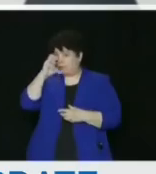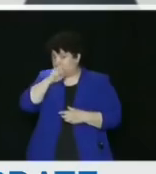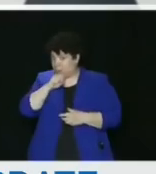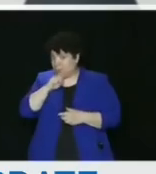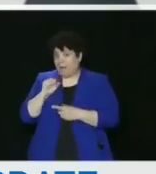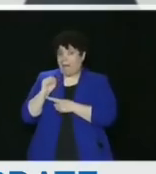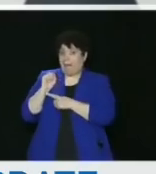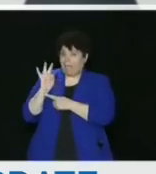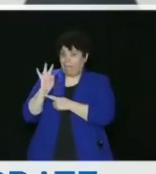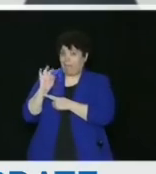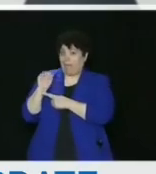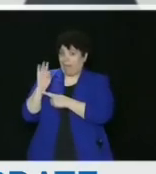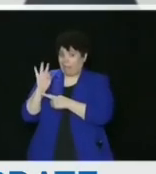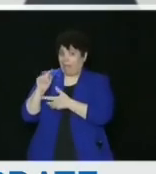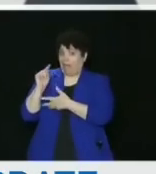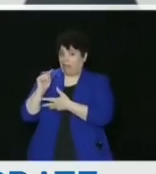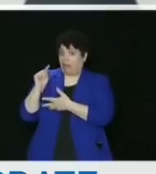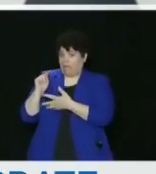So